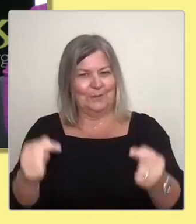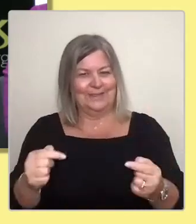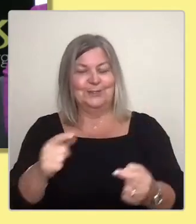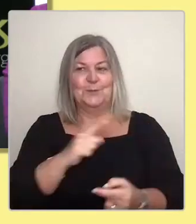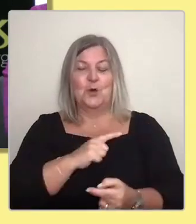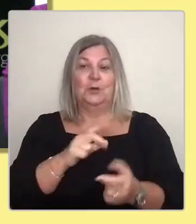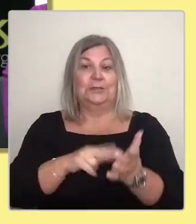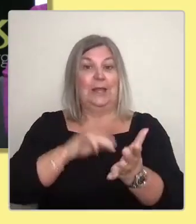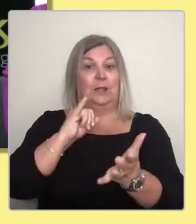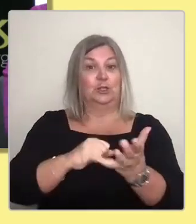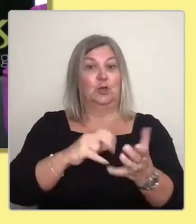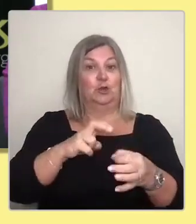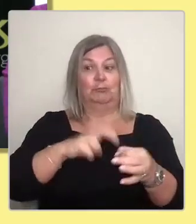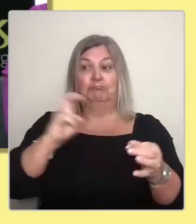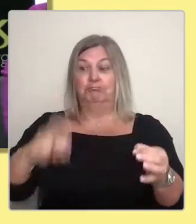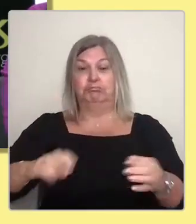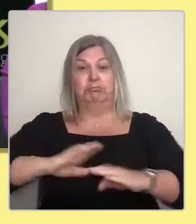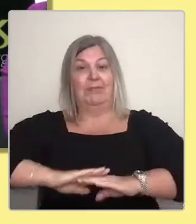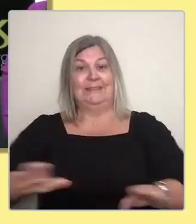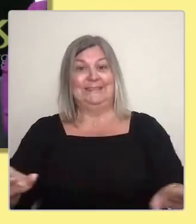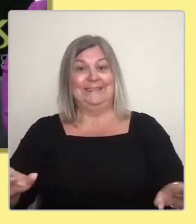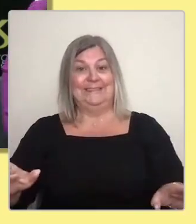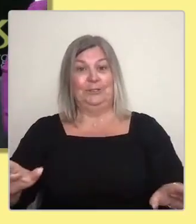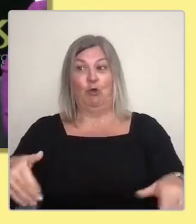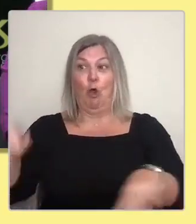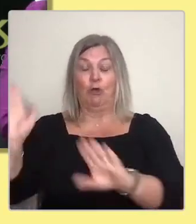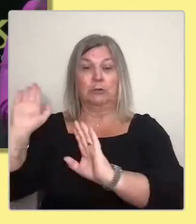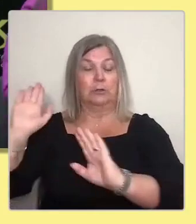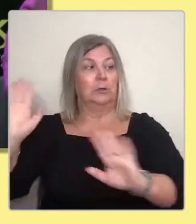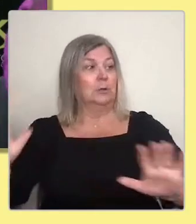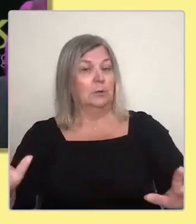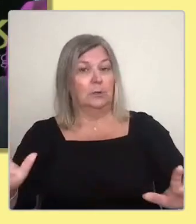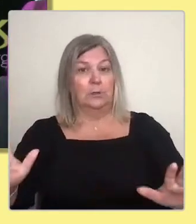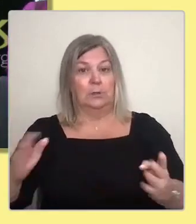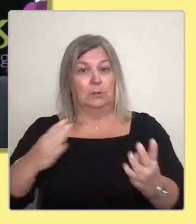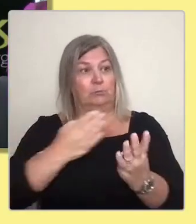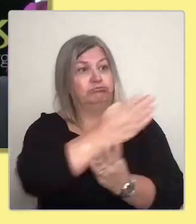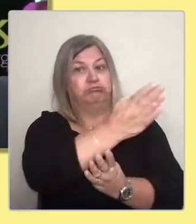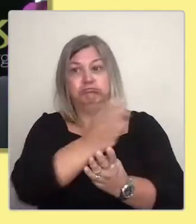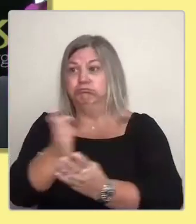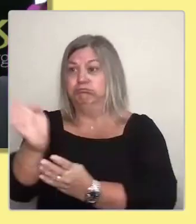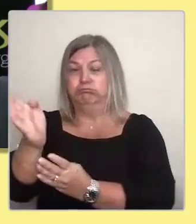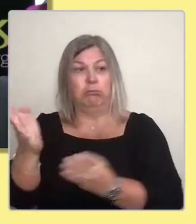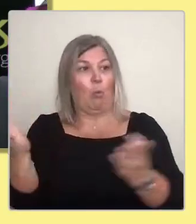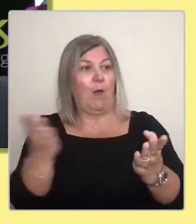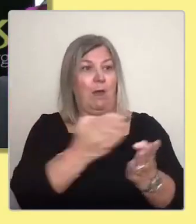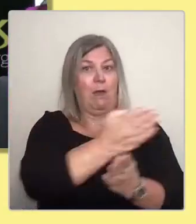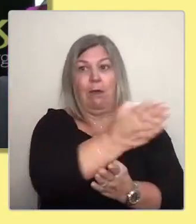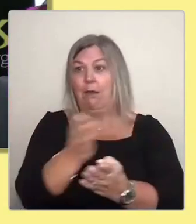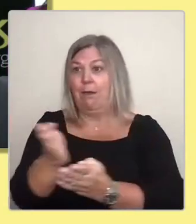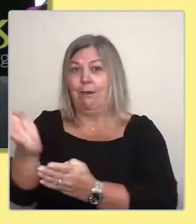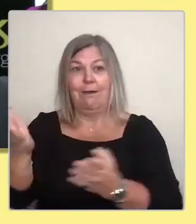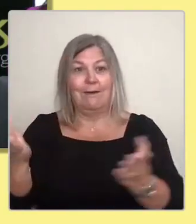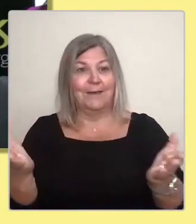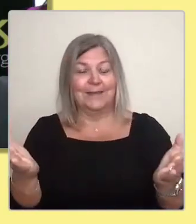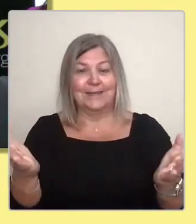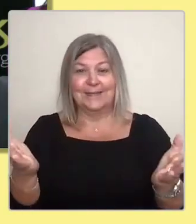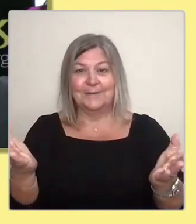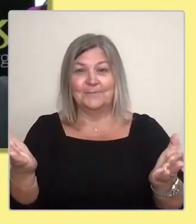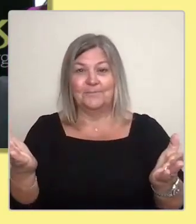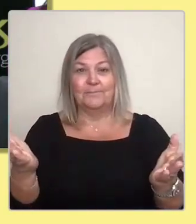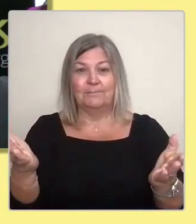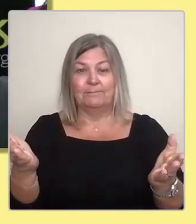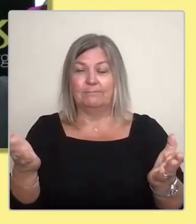stands down is there's an opportunity to go in one direction or the other. And I've made it clear that I want to, of course, I'll be my own person